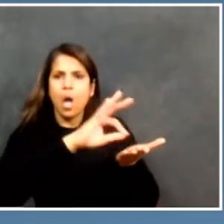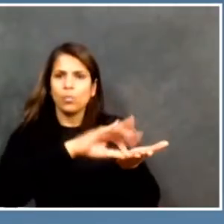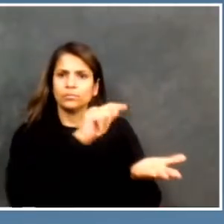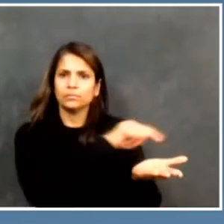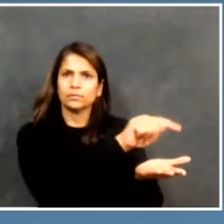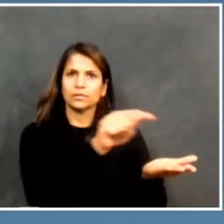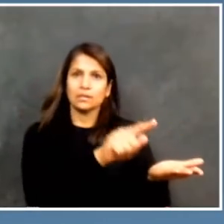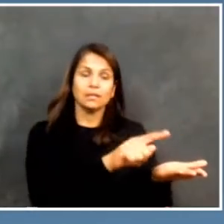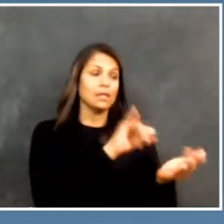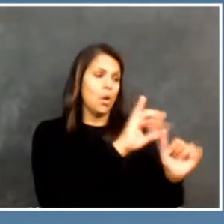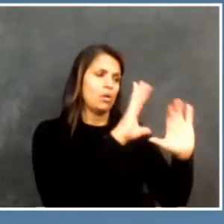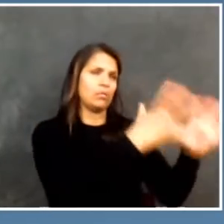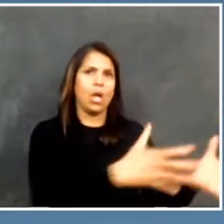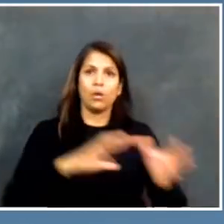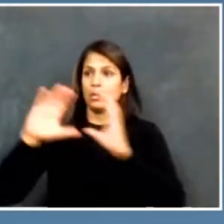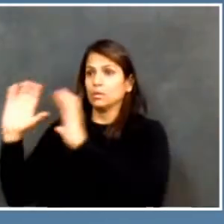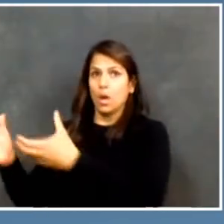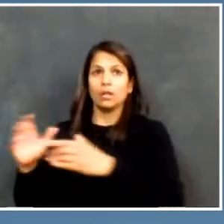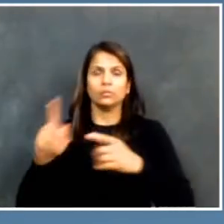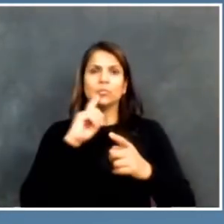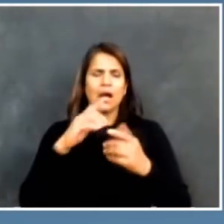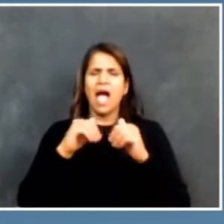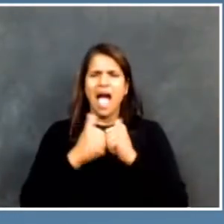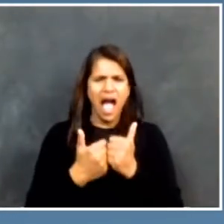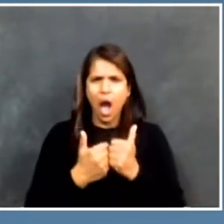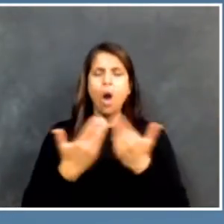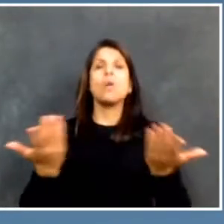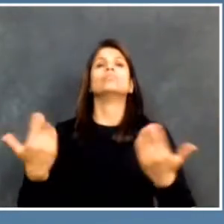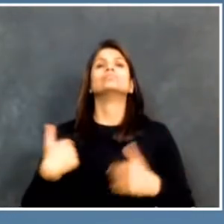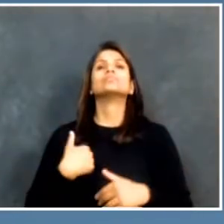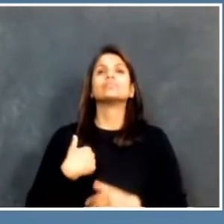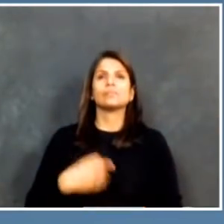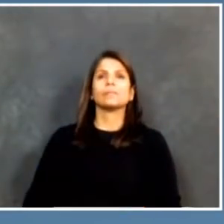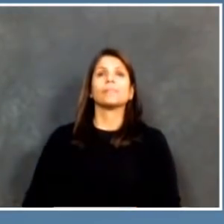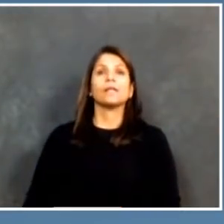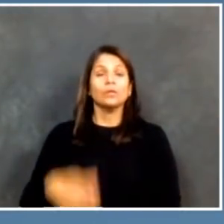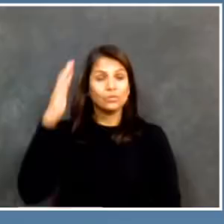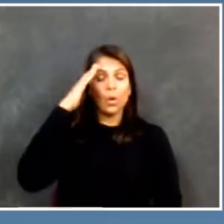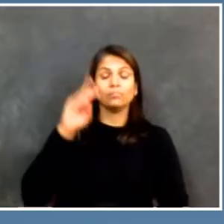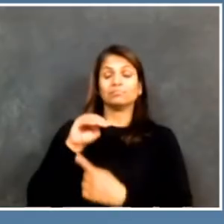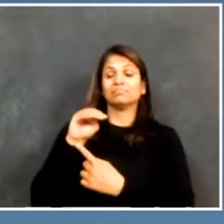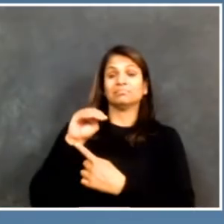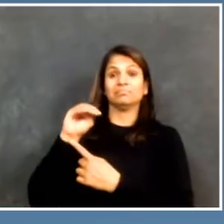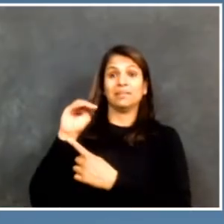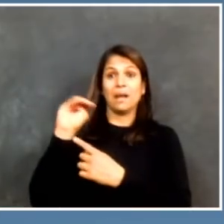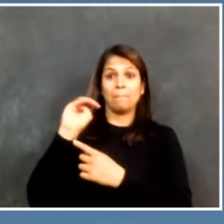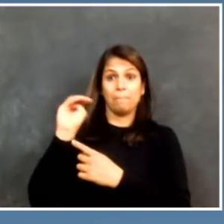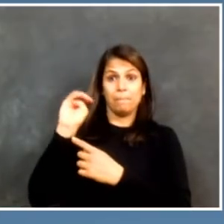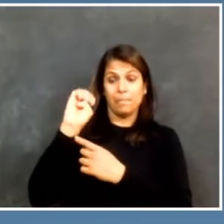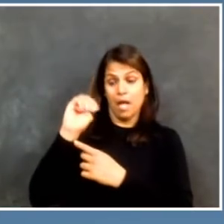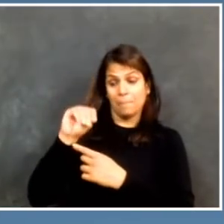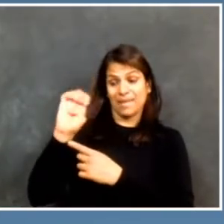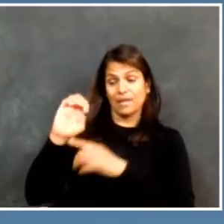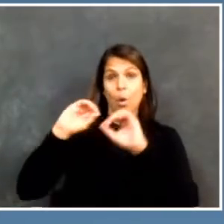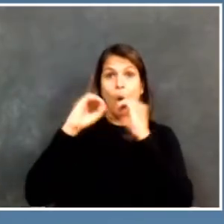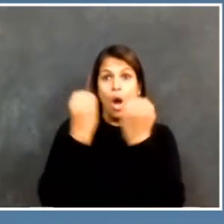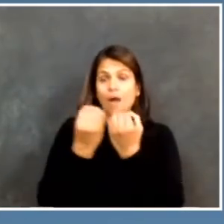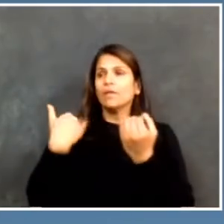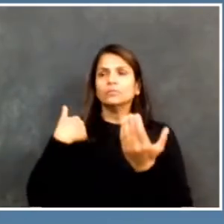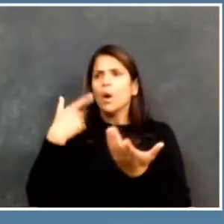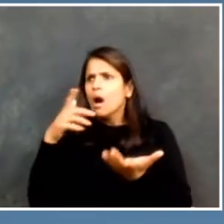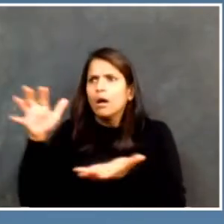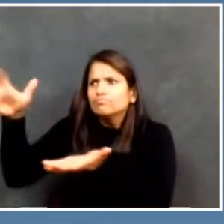or whoever the person was that registered the death. And so that's how we have categorized